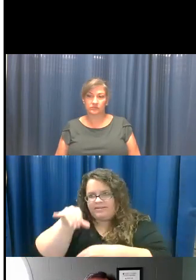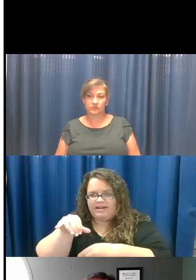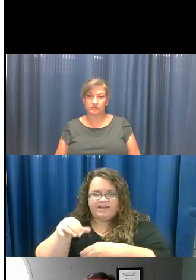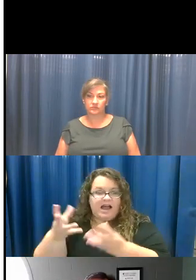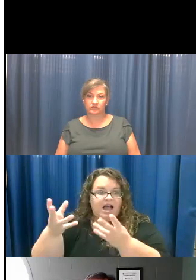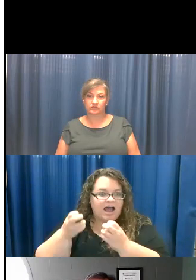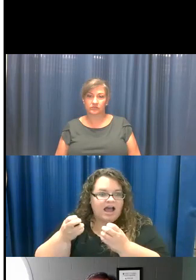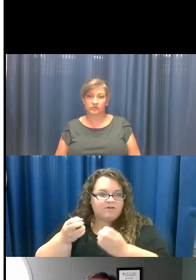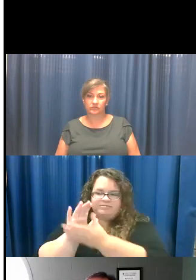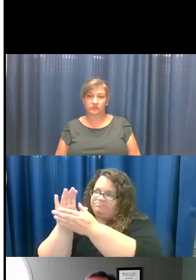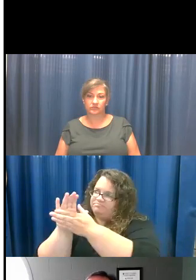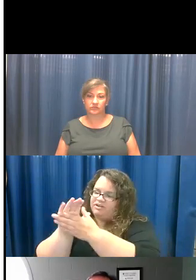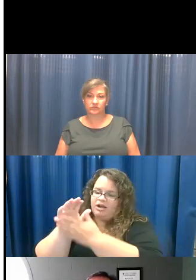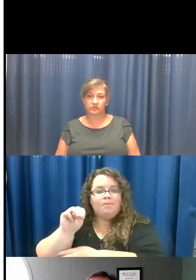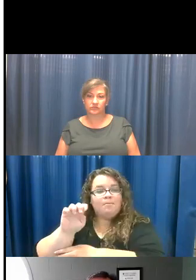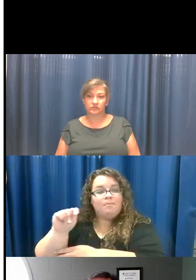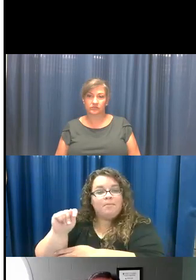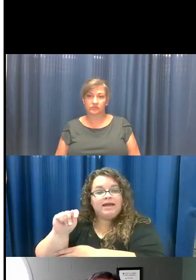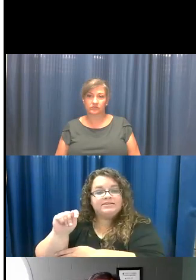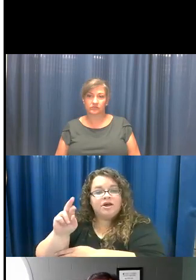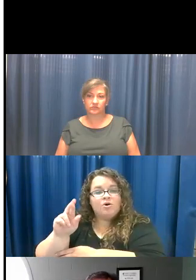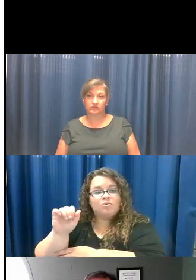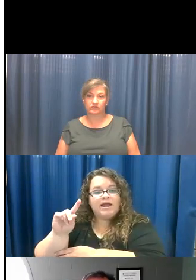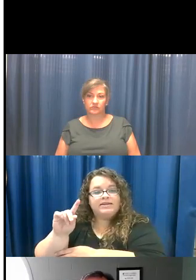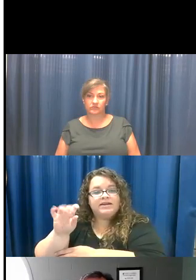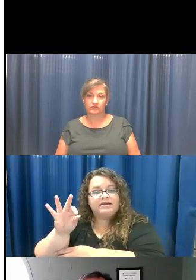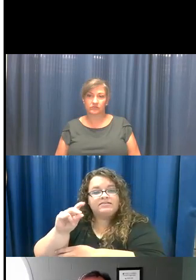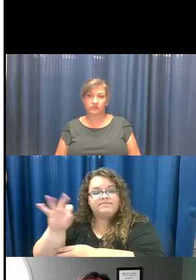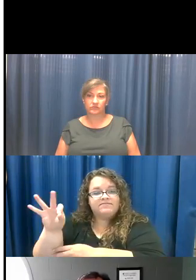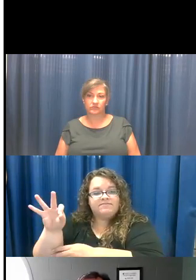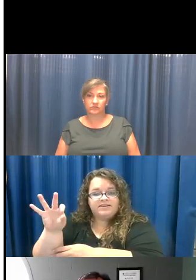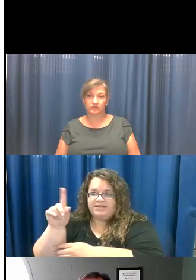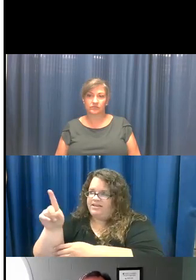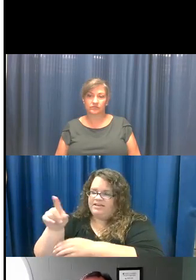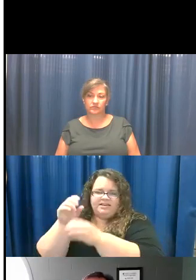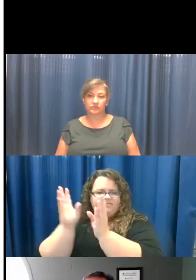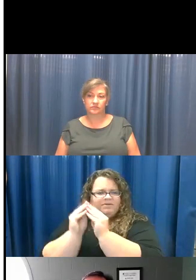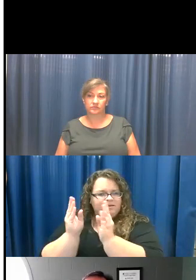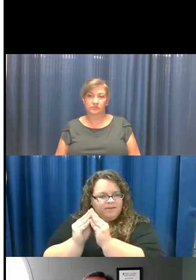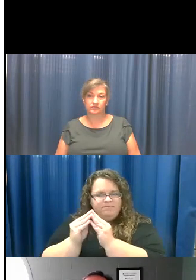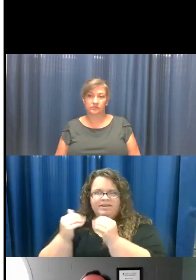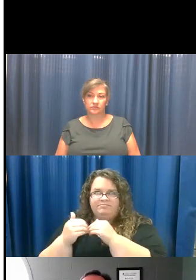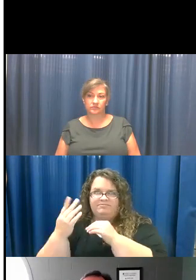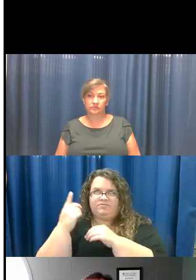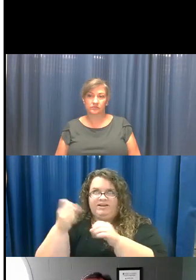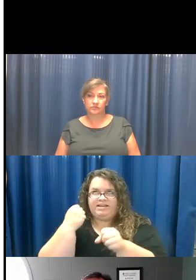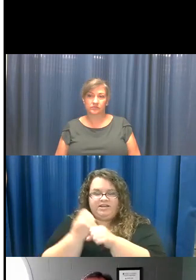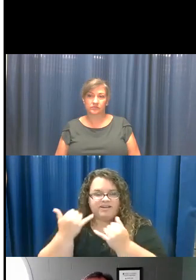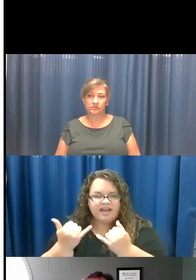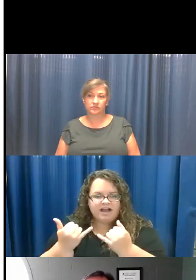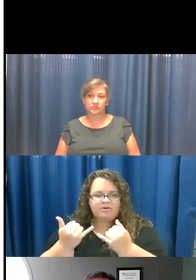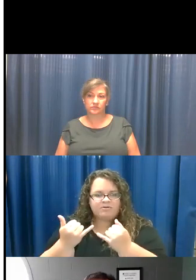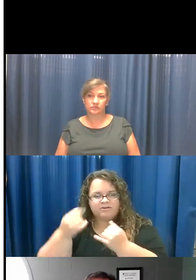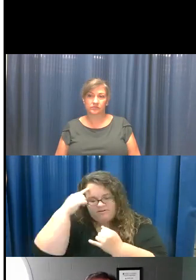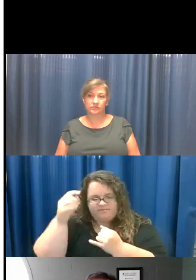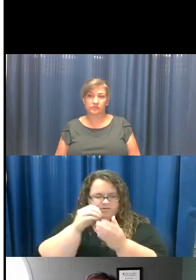Matt Radcliffe, who has been meeting with faculty, staff, and students for over a year now, collecting input about what people believe